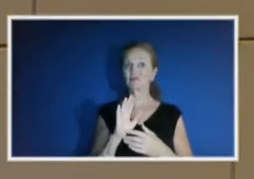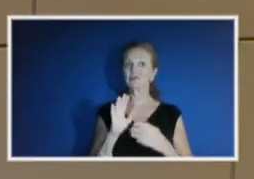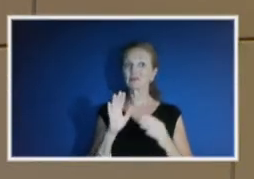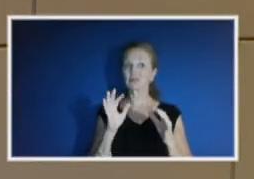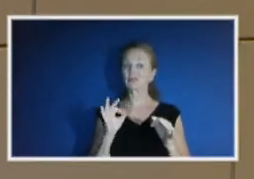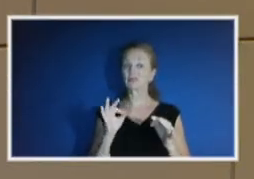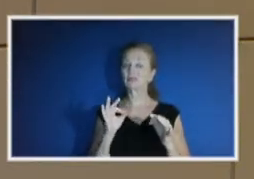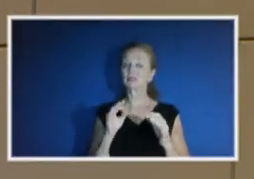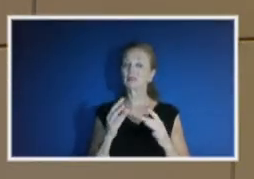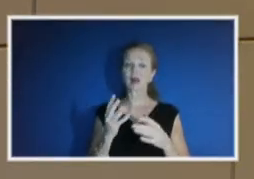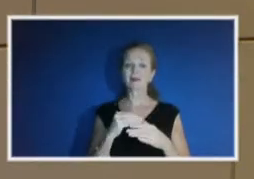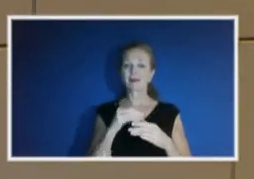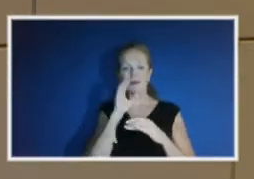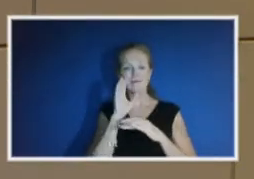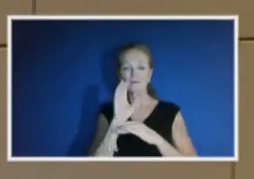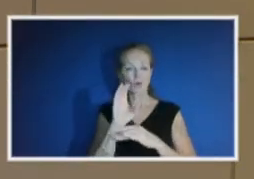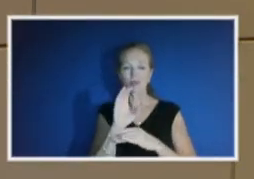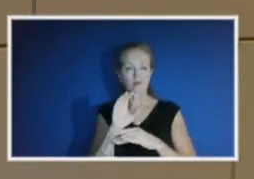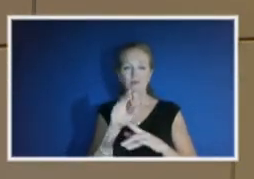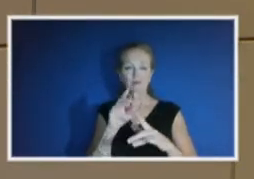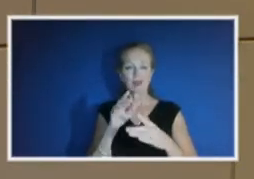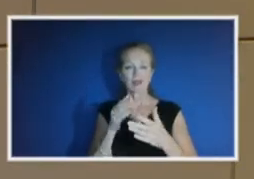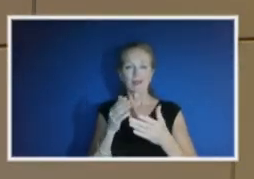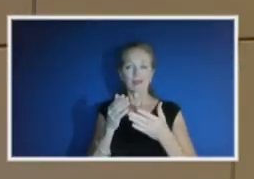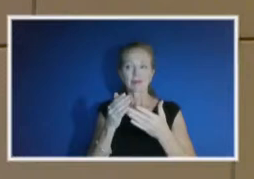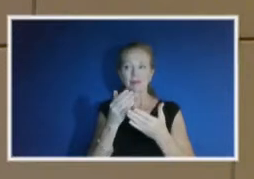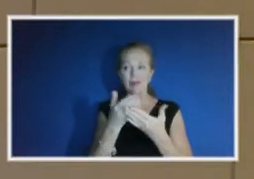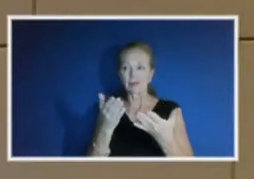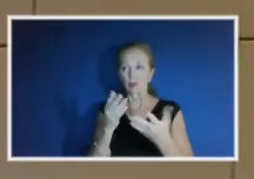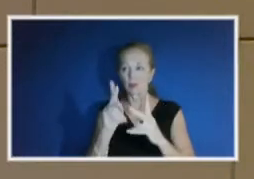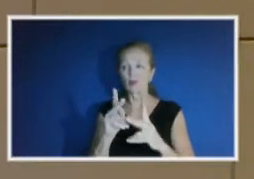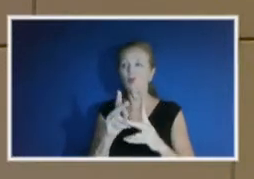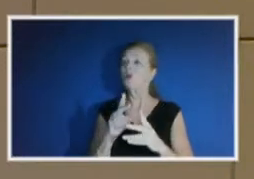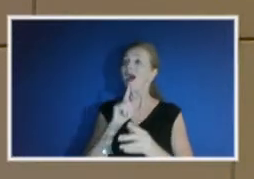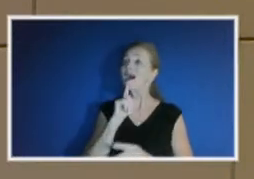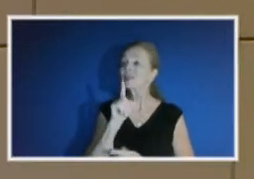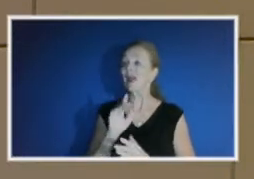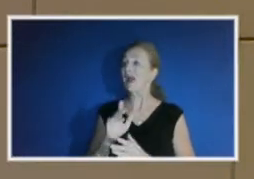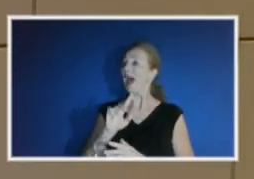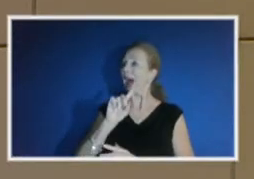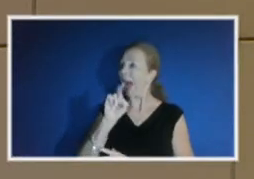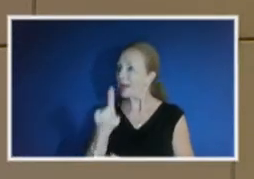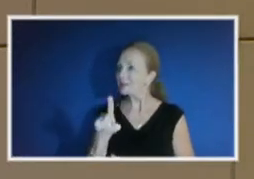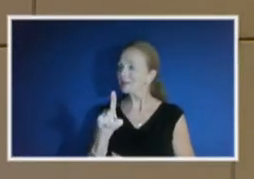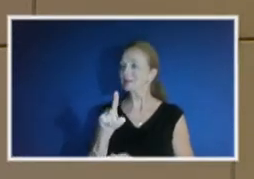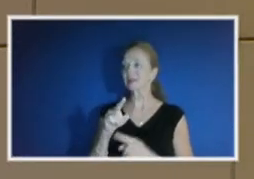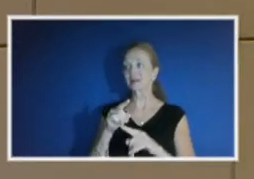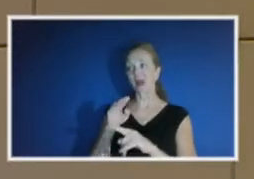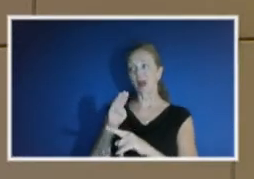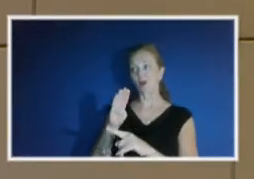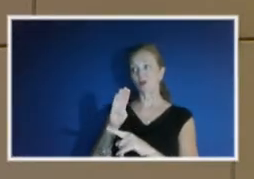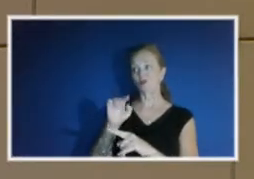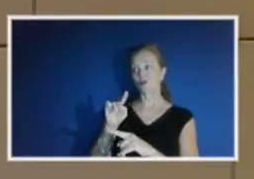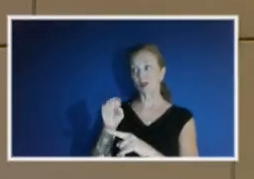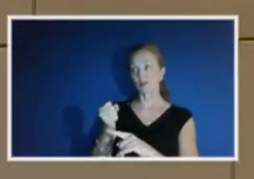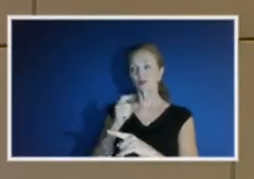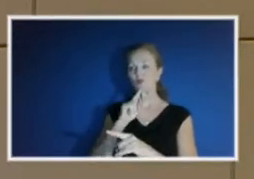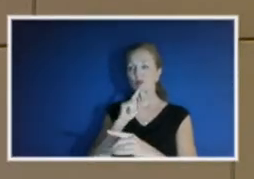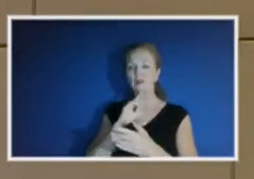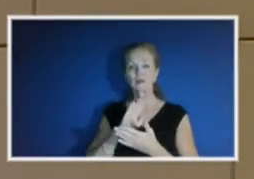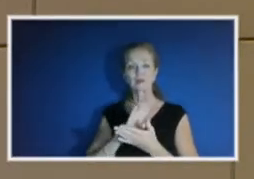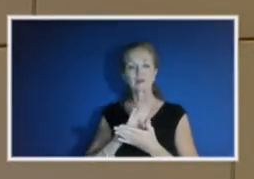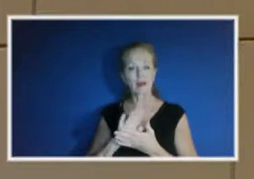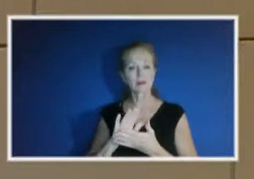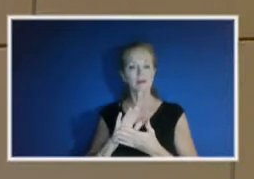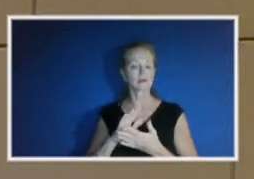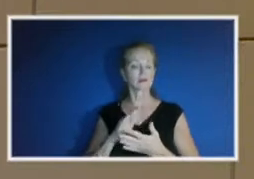think you impose things on people. You actually ask them. And Mr. Driggs has been very, very generous in his time and commitment to at talking